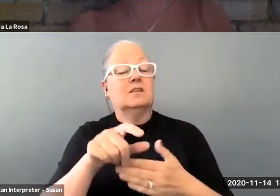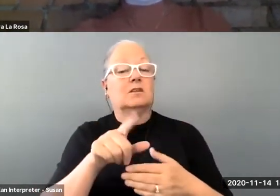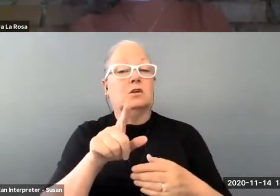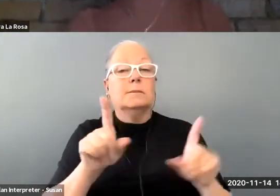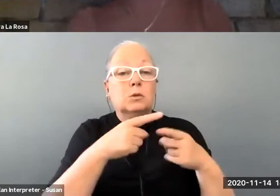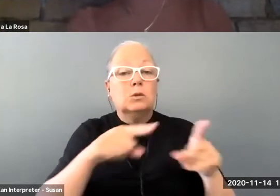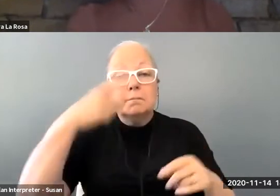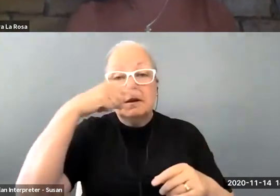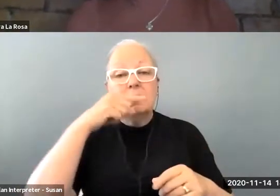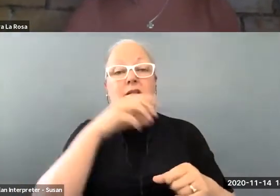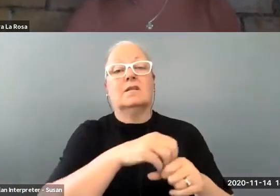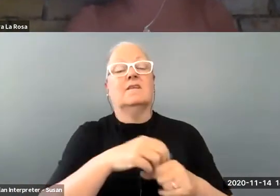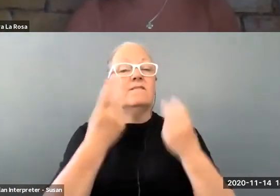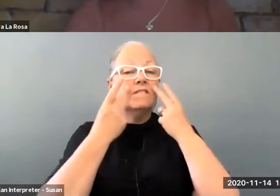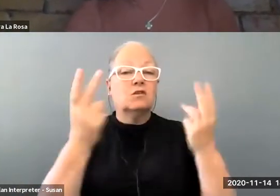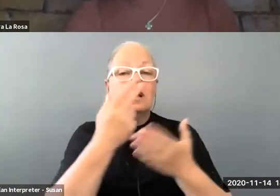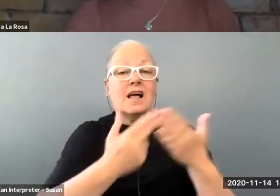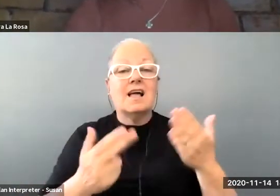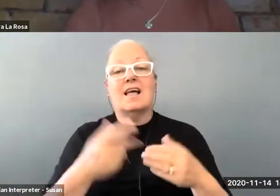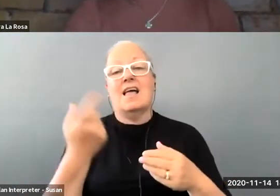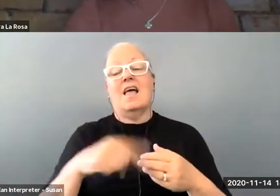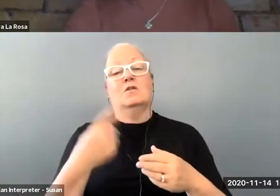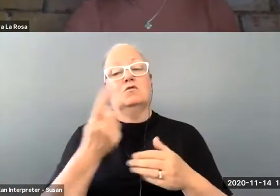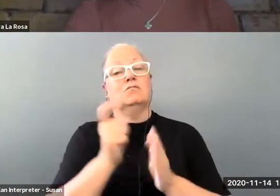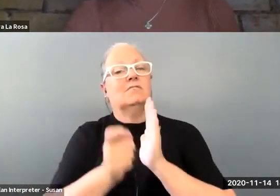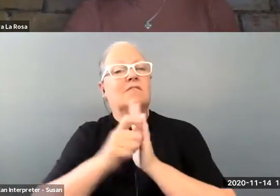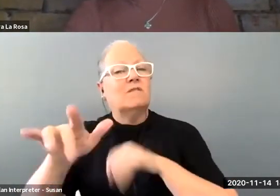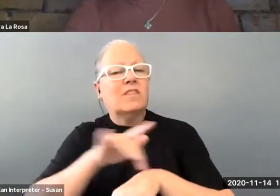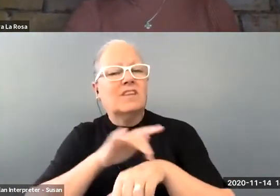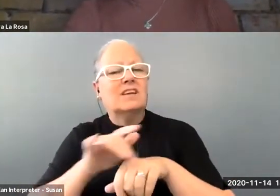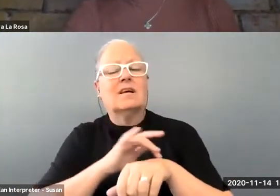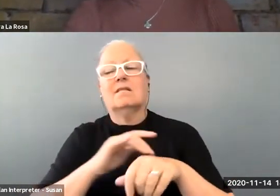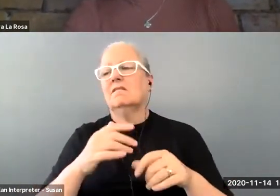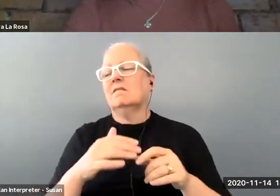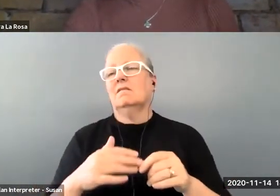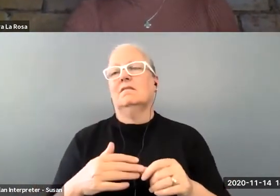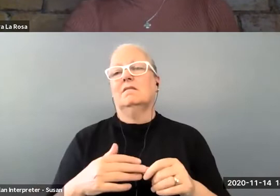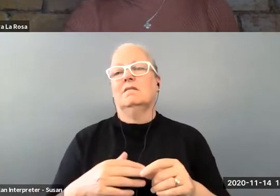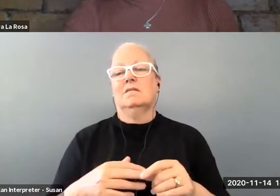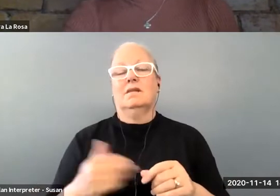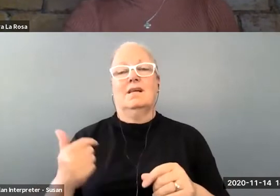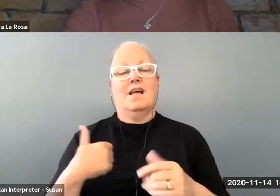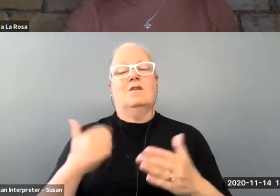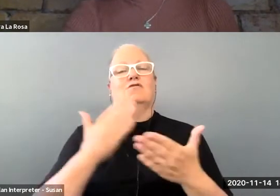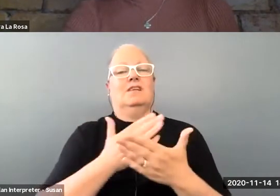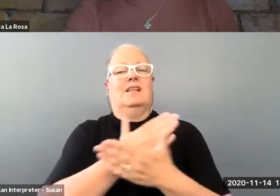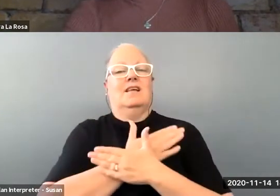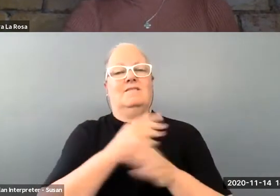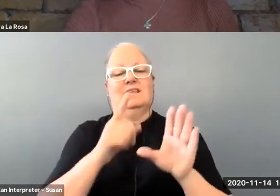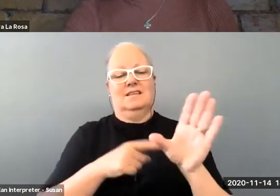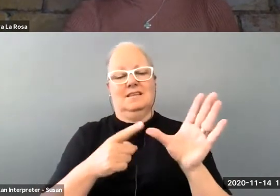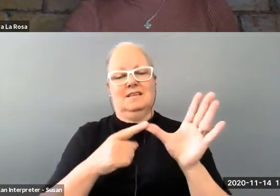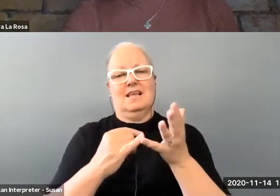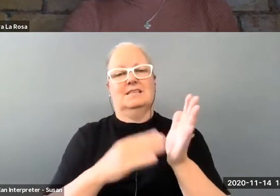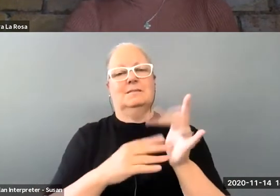and visual artists and playwrights. But I particularly love Yasmin. I